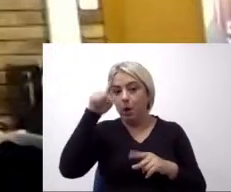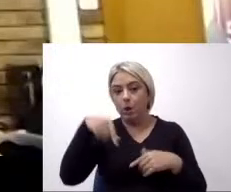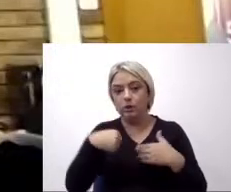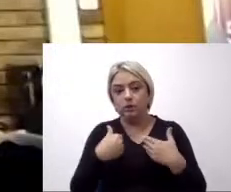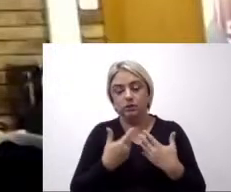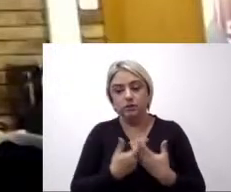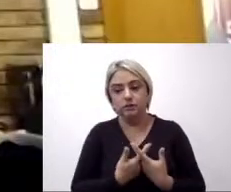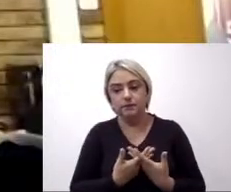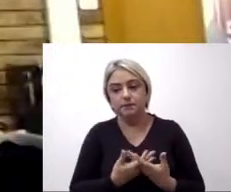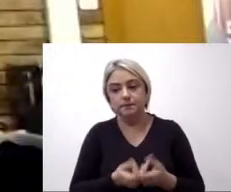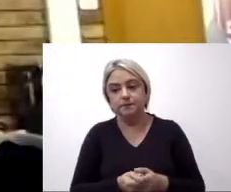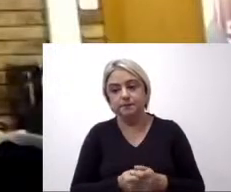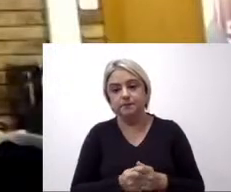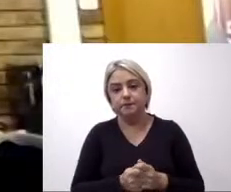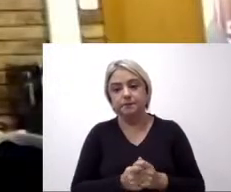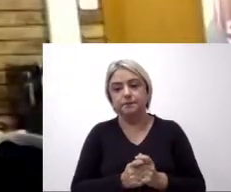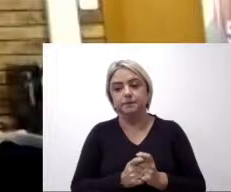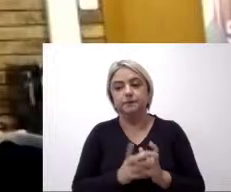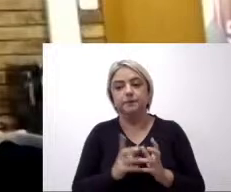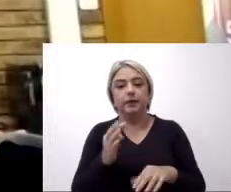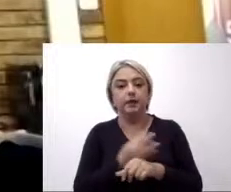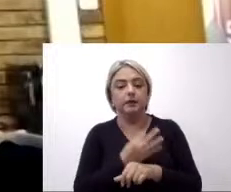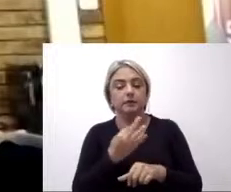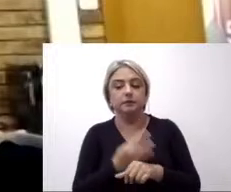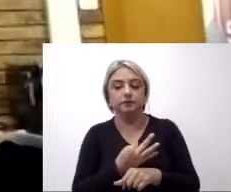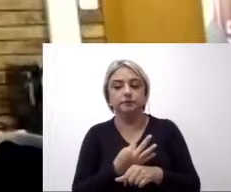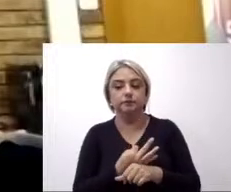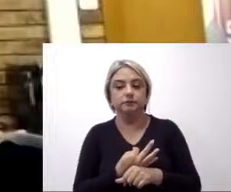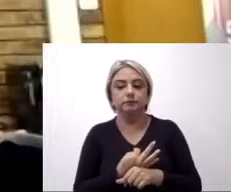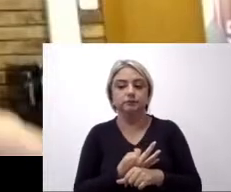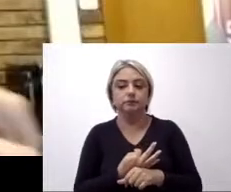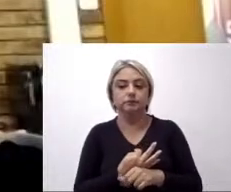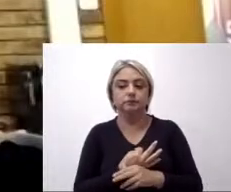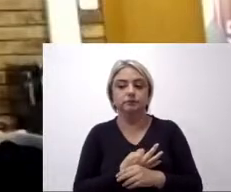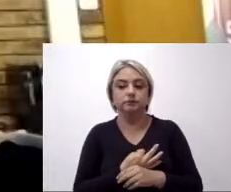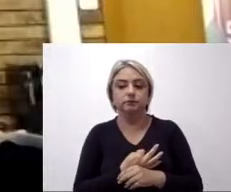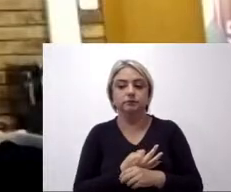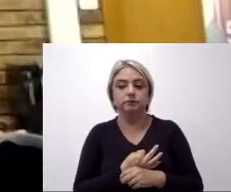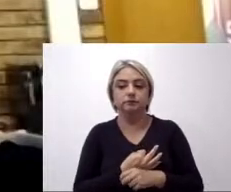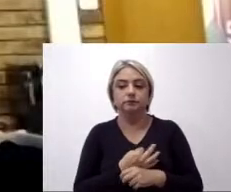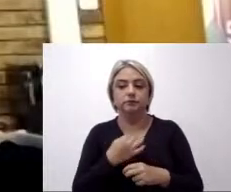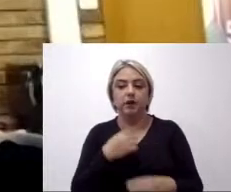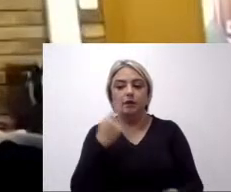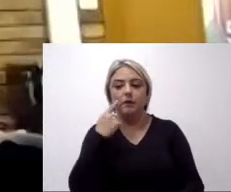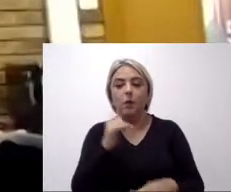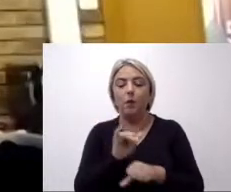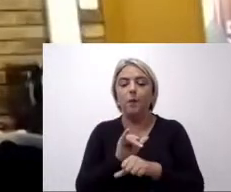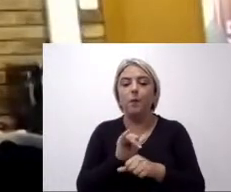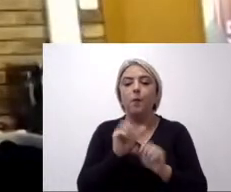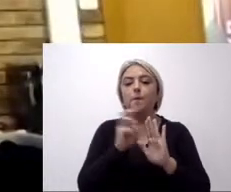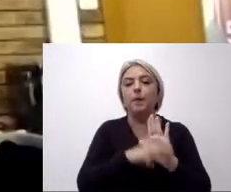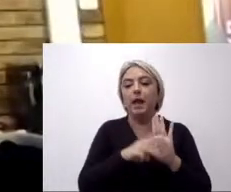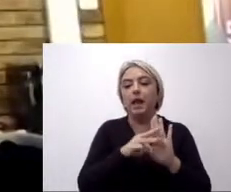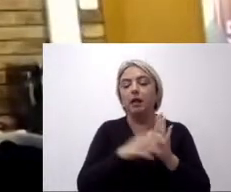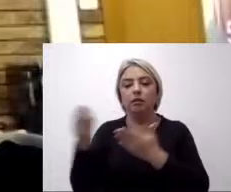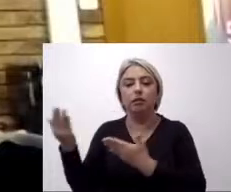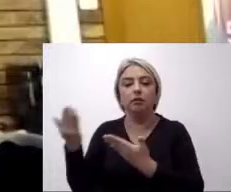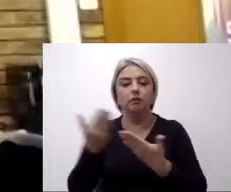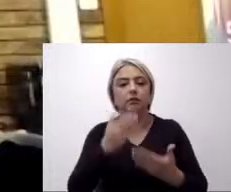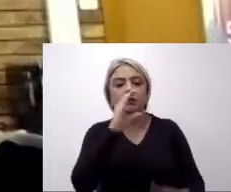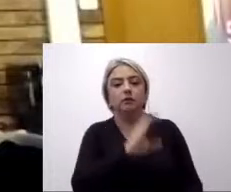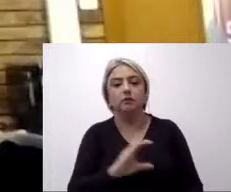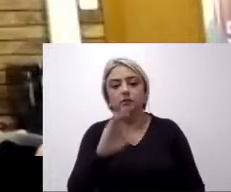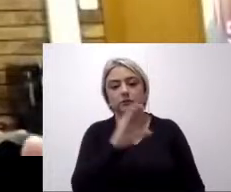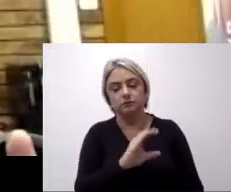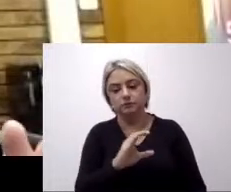try to import that like a method coming from physical science with hypotheses, with testing. And at the end, what you observe,